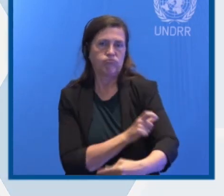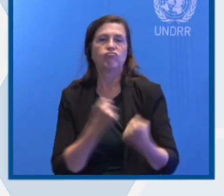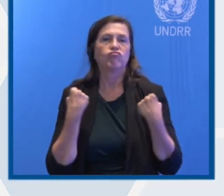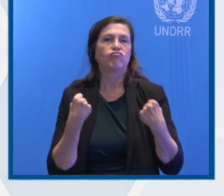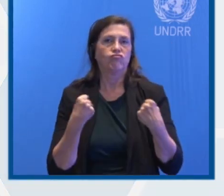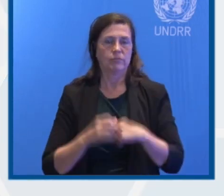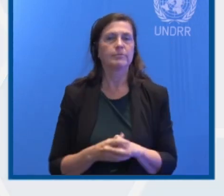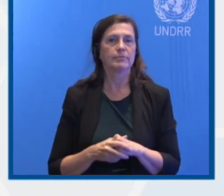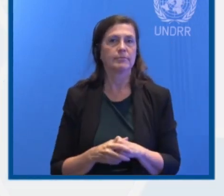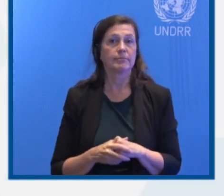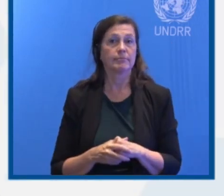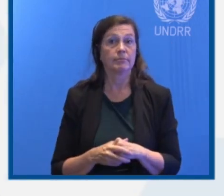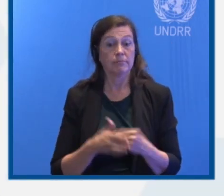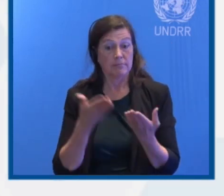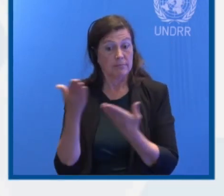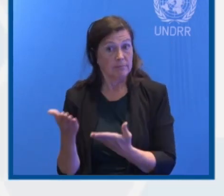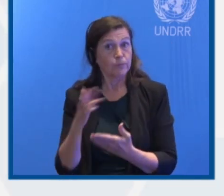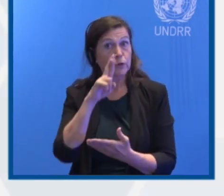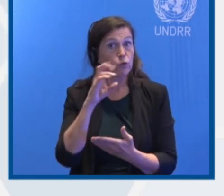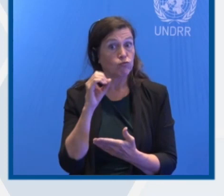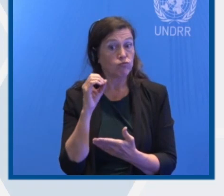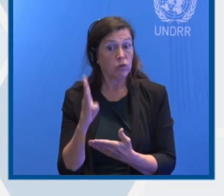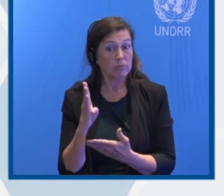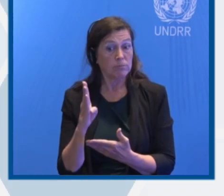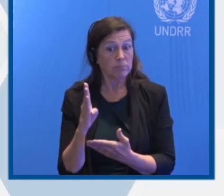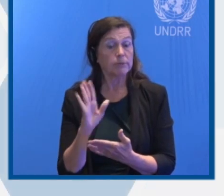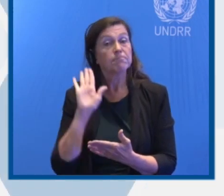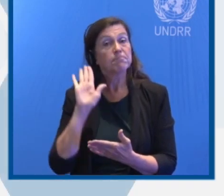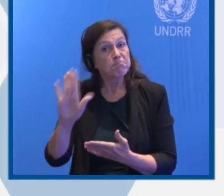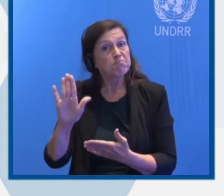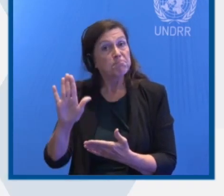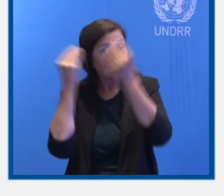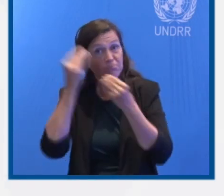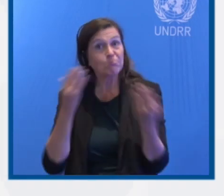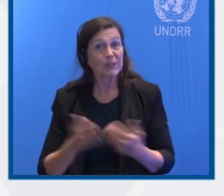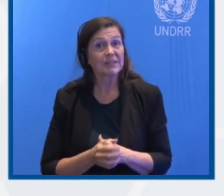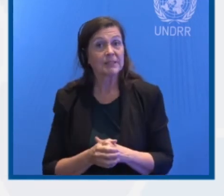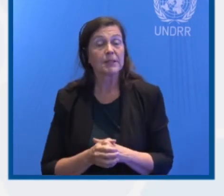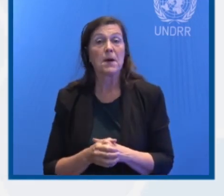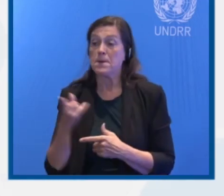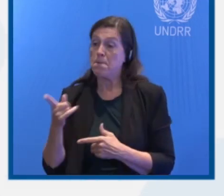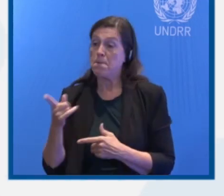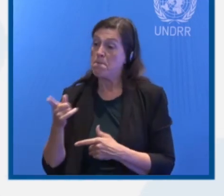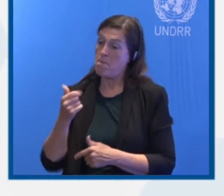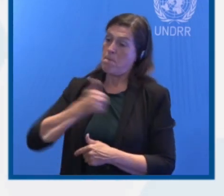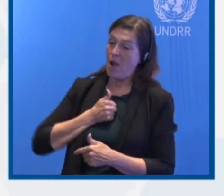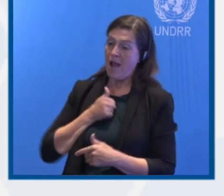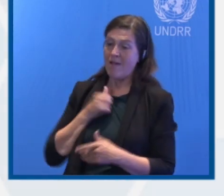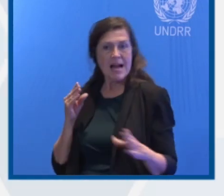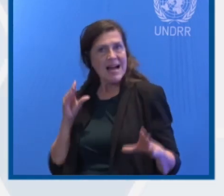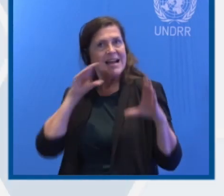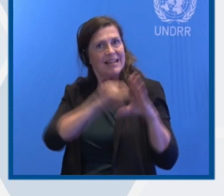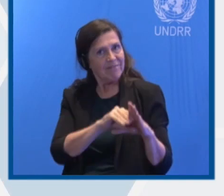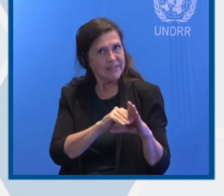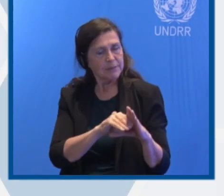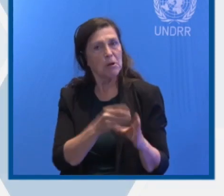Any reflections from you, Rob, on the same issue? How do we increase private investment in building infrastructure and